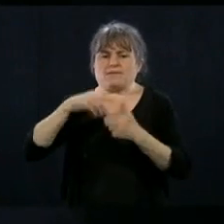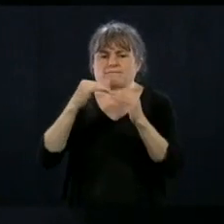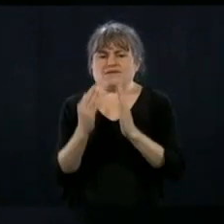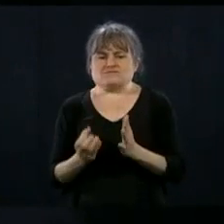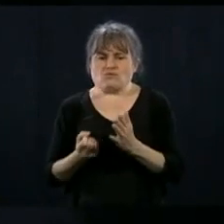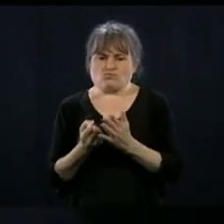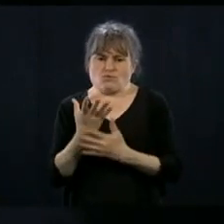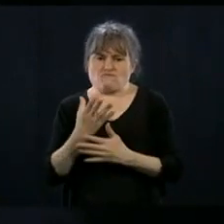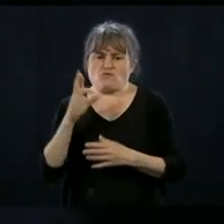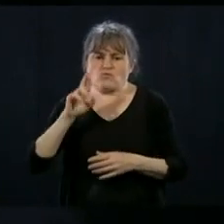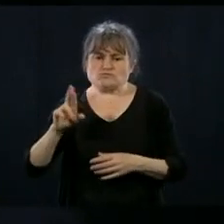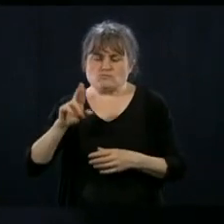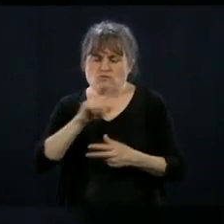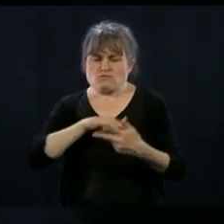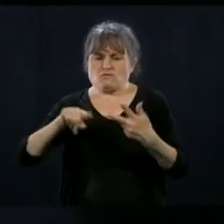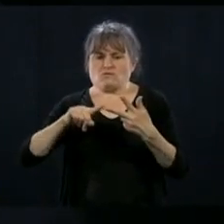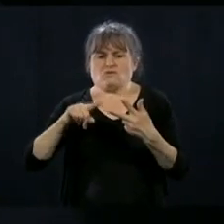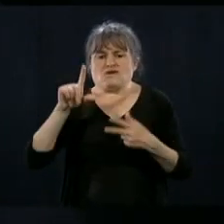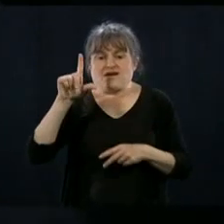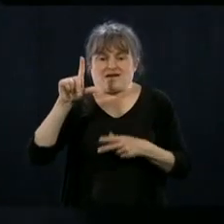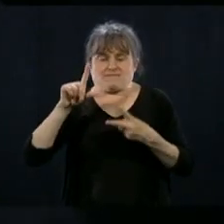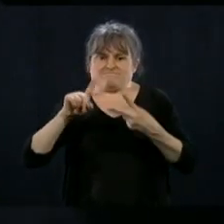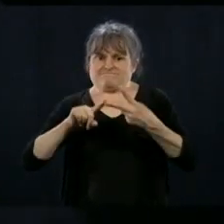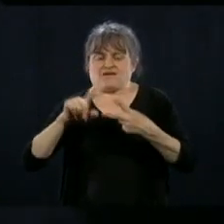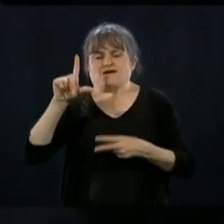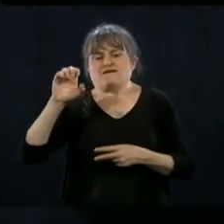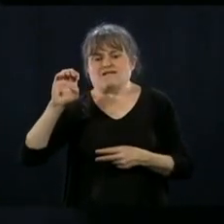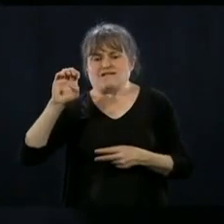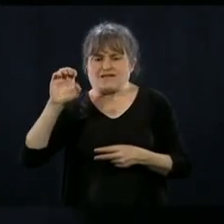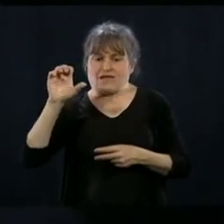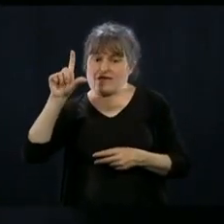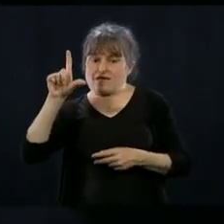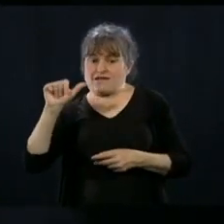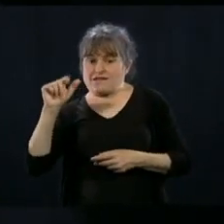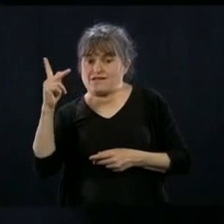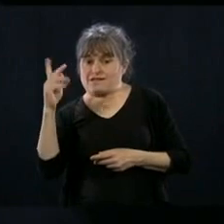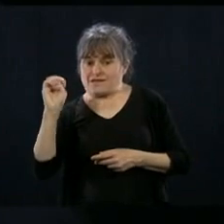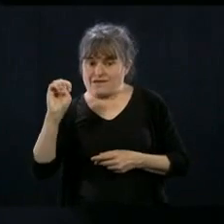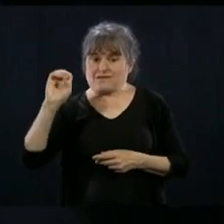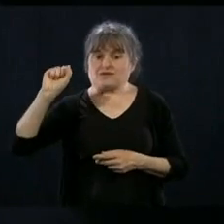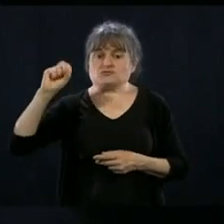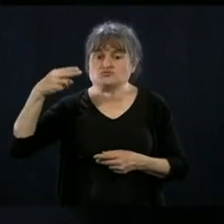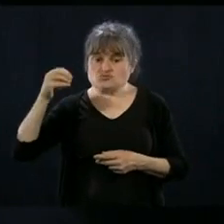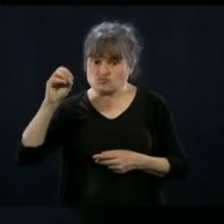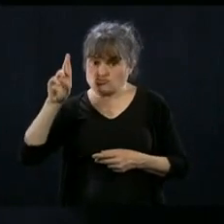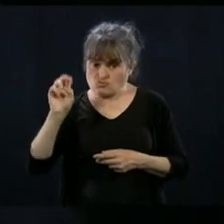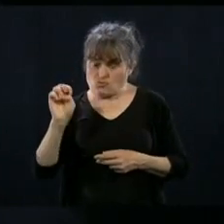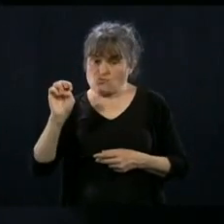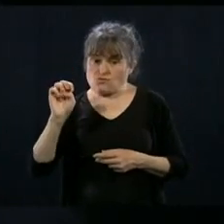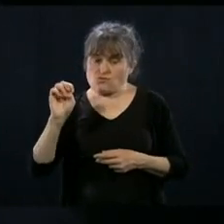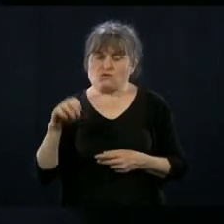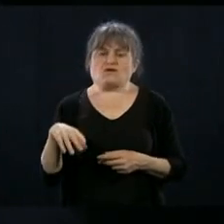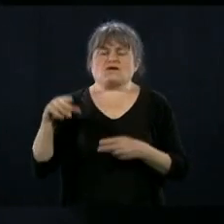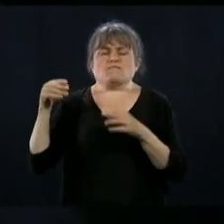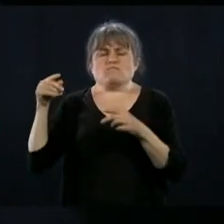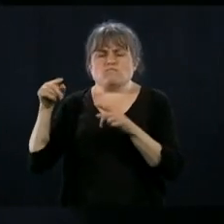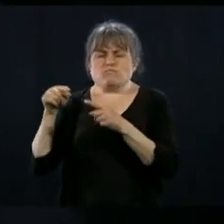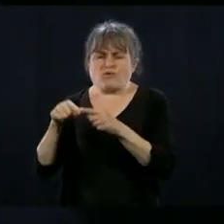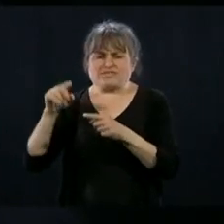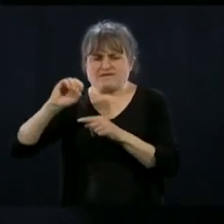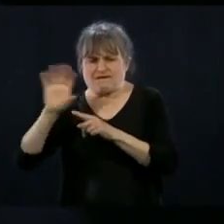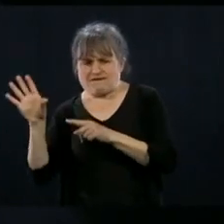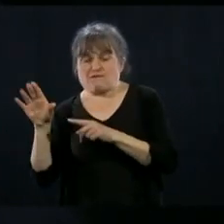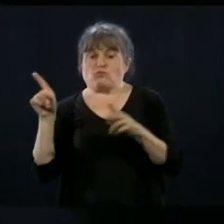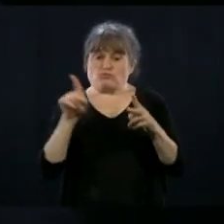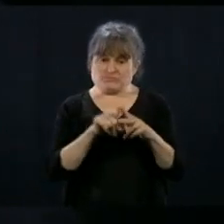Maisonneuve-Rosemont, Lakeshore in Pointe-Claire, and the Douglas Hospital that receives people who suffer from